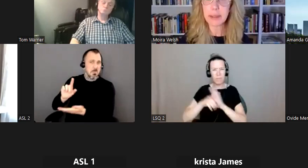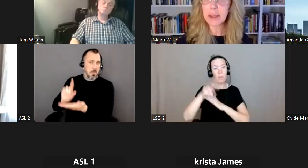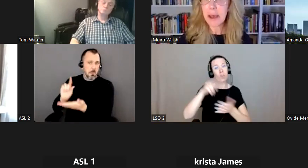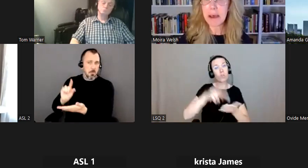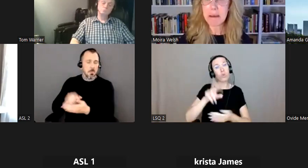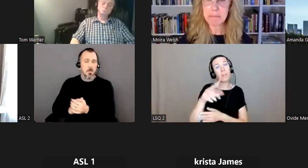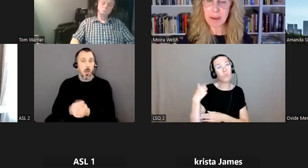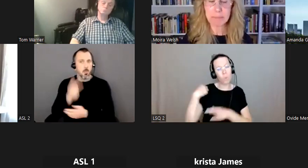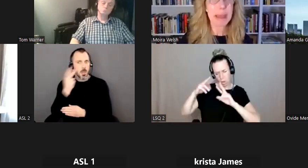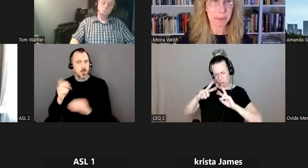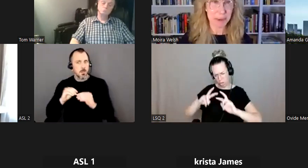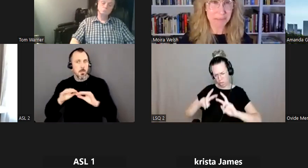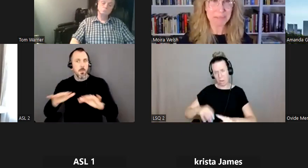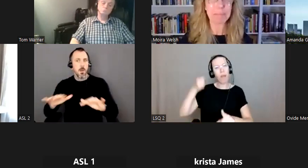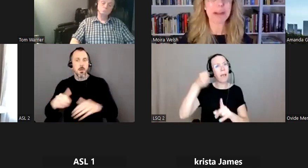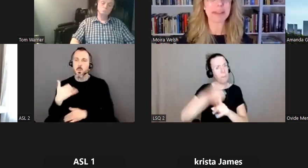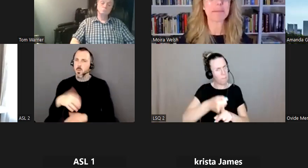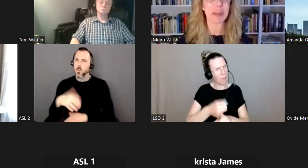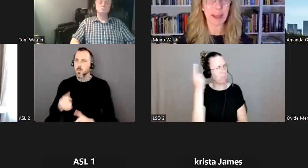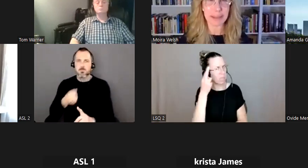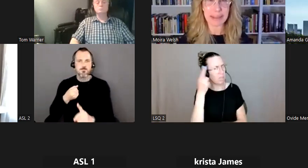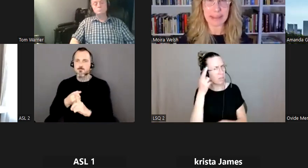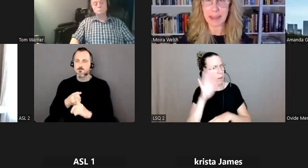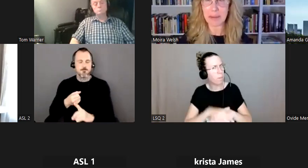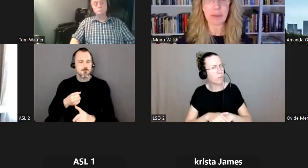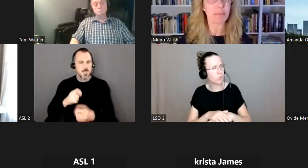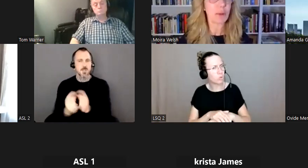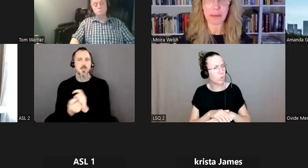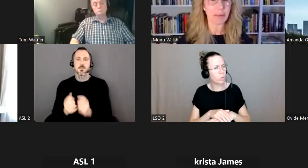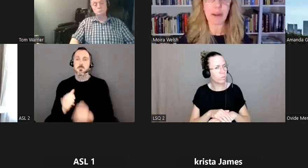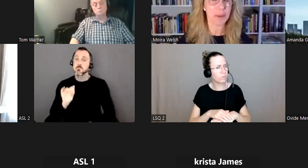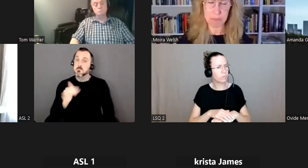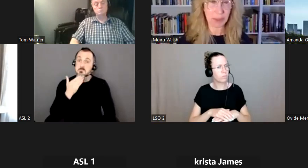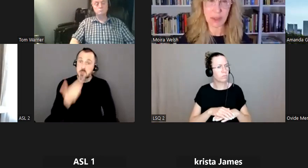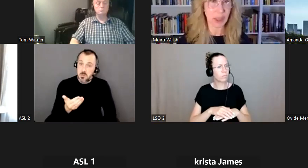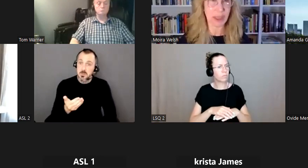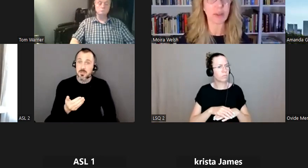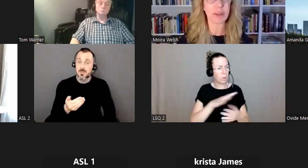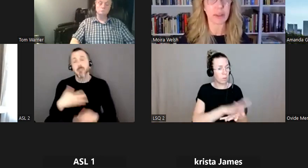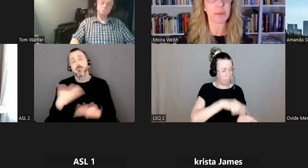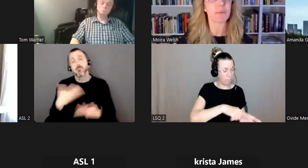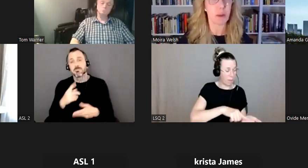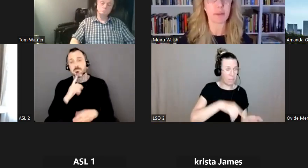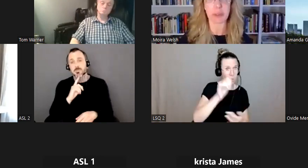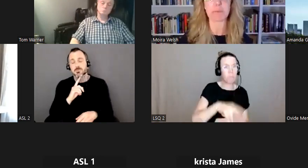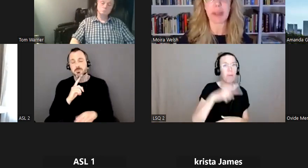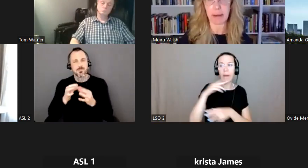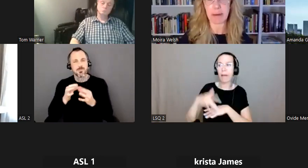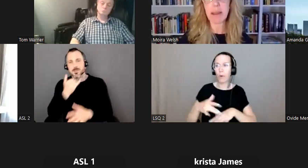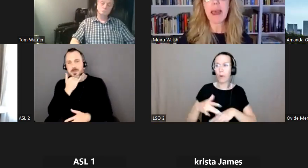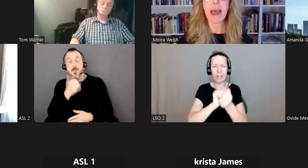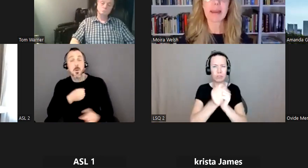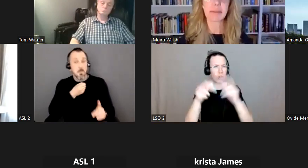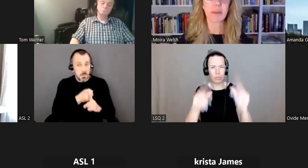impact on paper, but in reality, not so much changed in terms of long-term